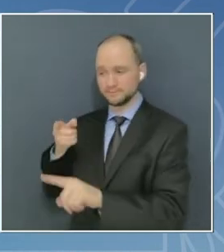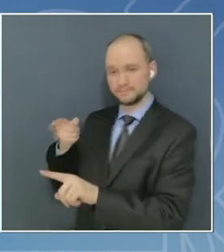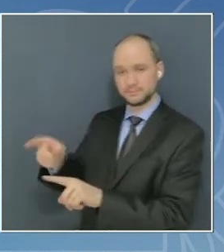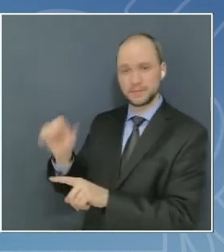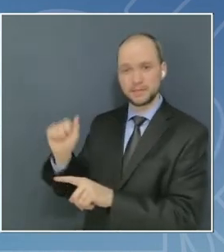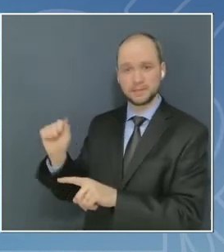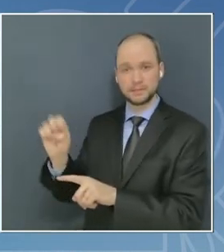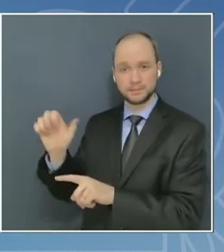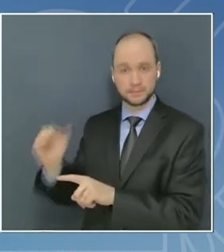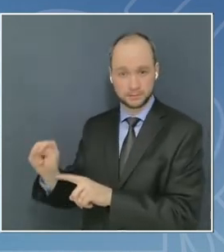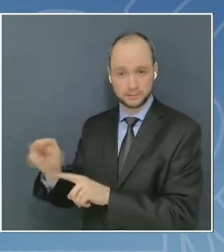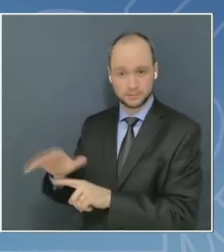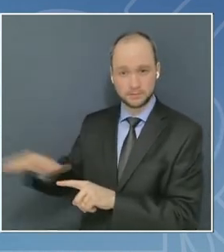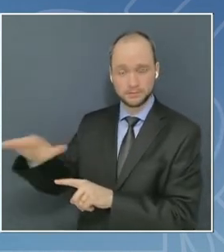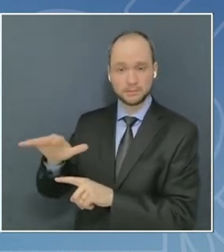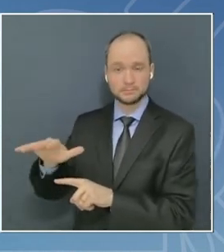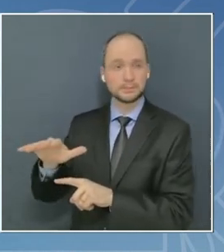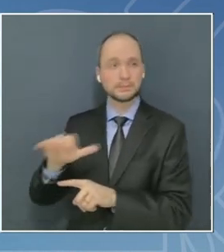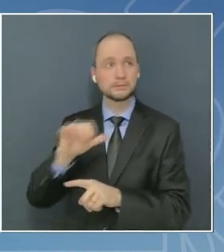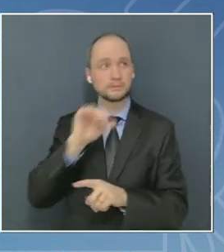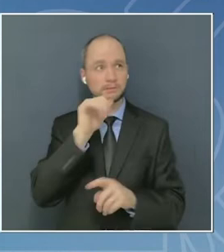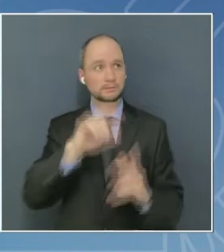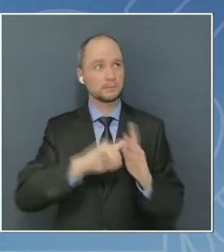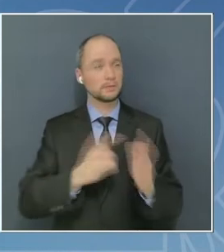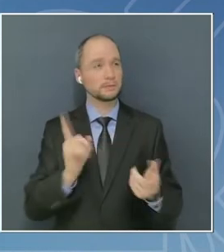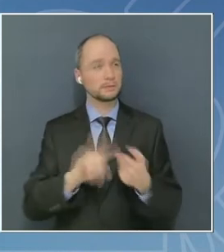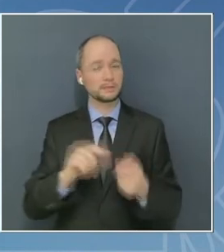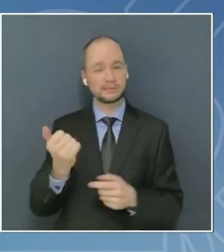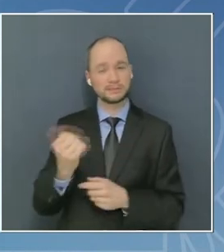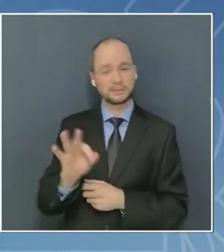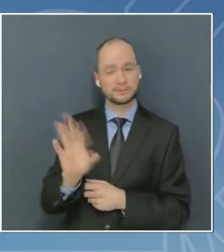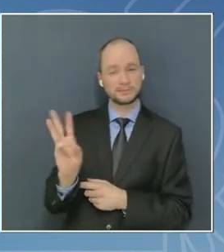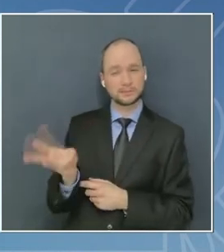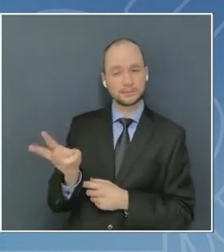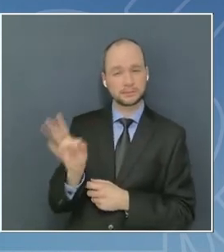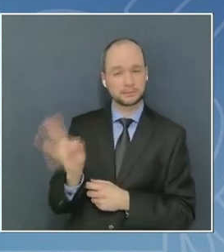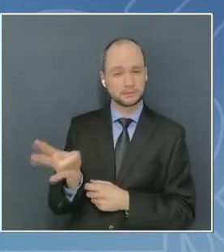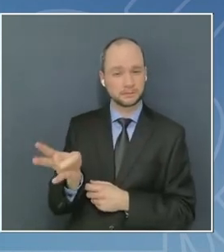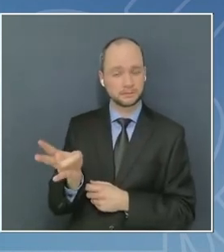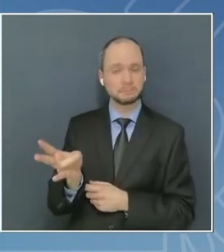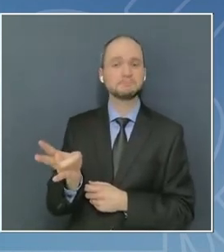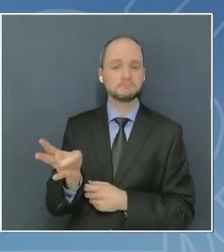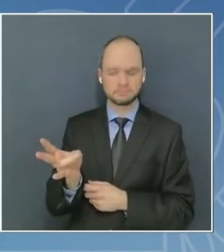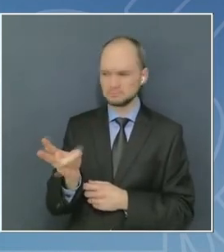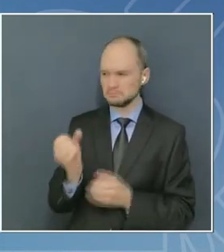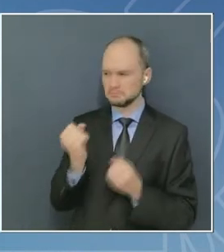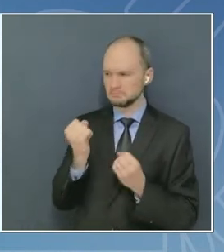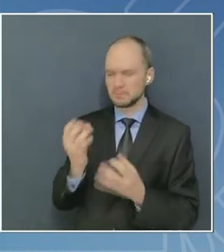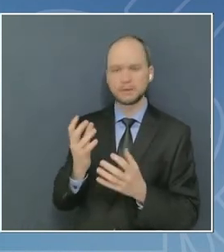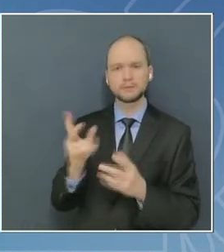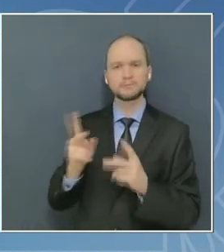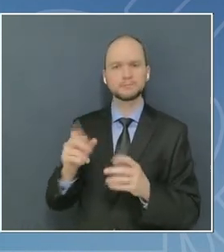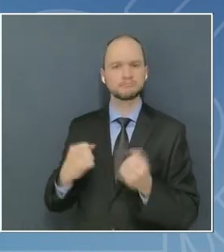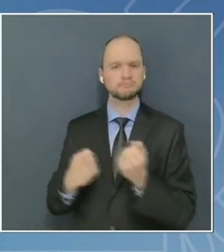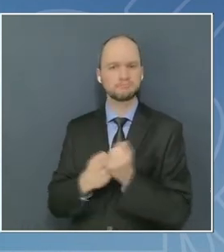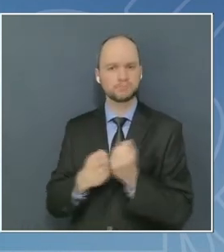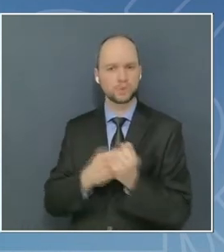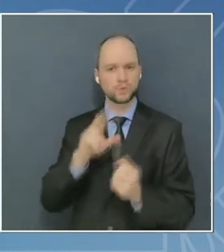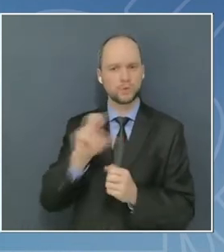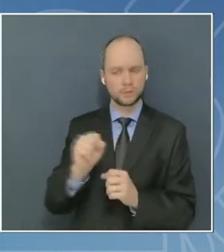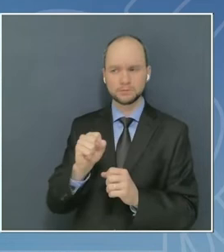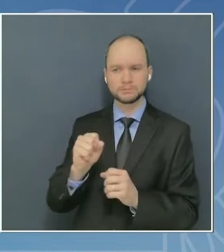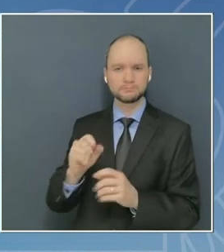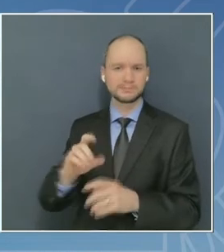until the 1960s and 70s, when wars forced many who had supported the United States as our democratic allies to flee from their